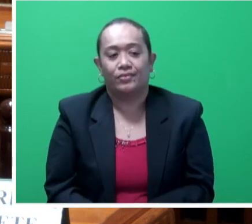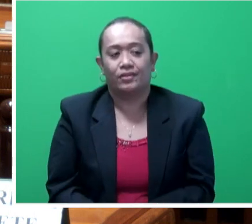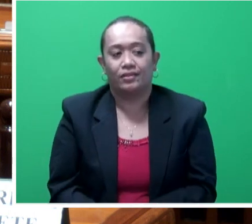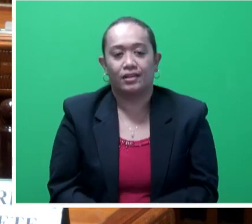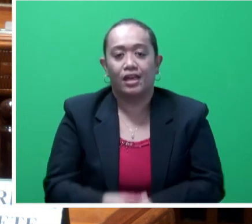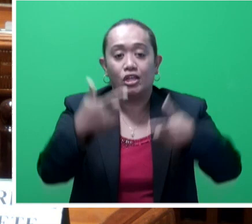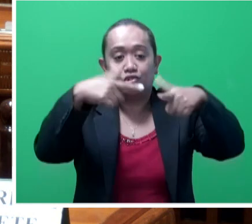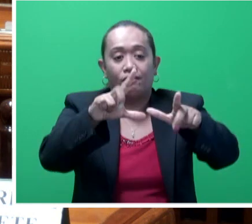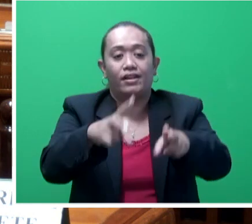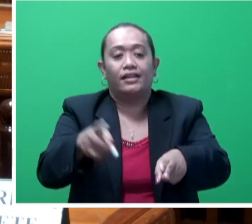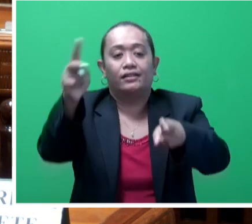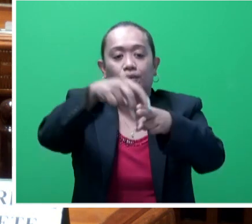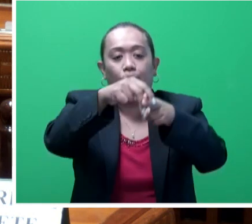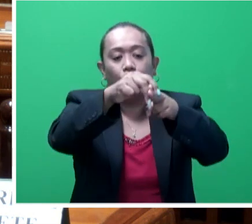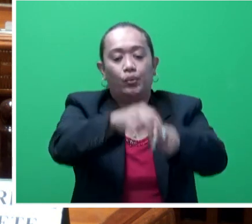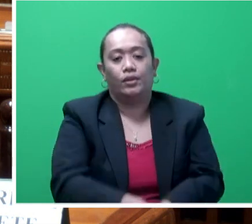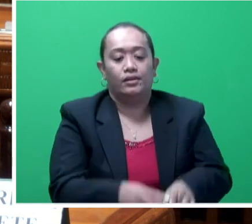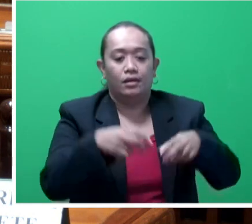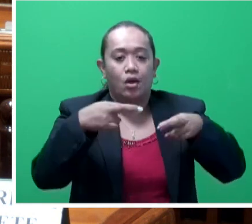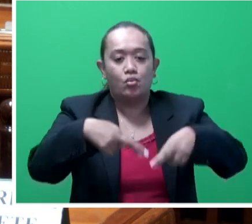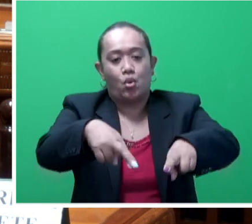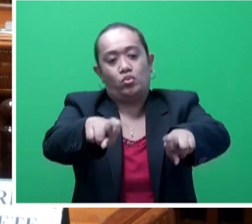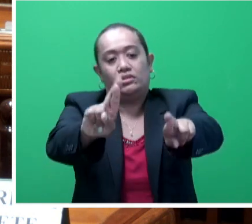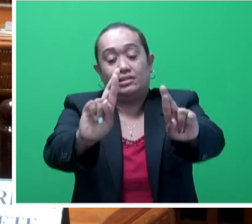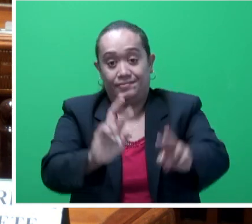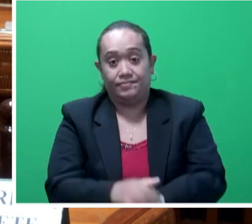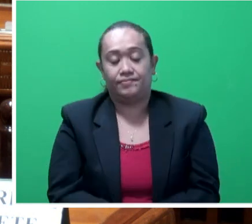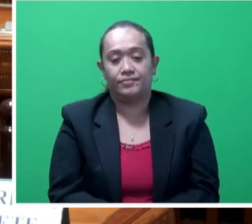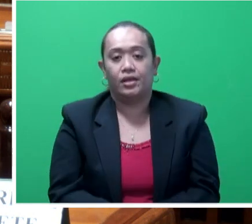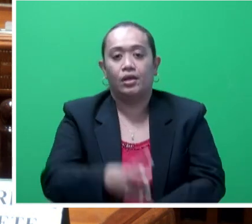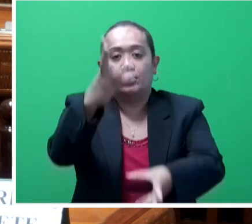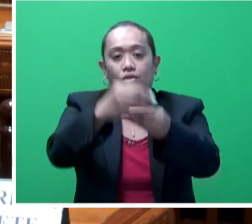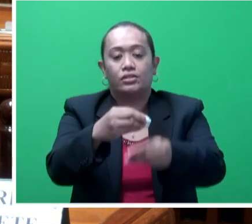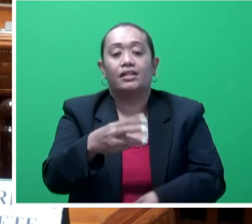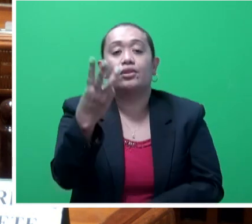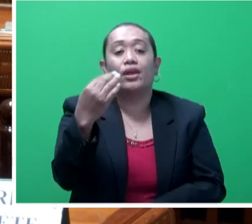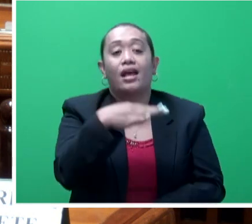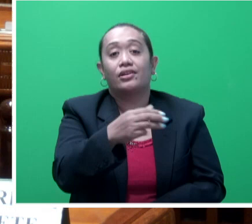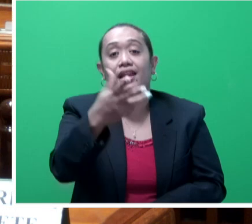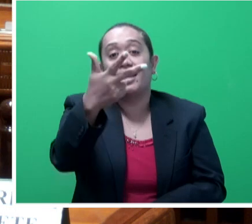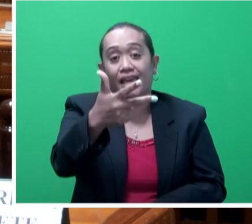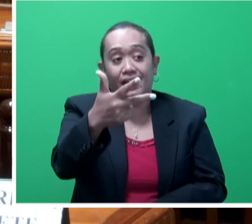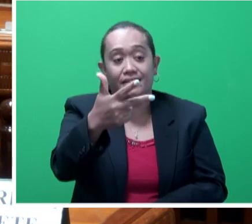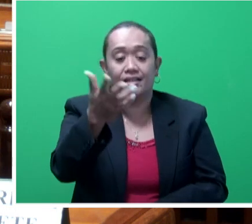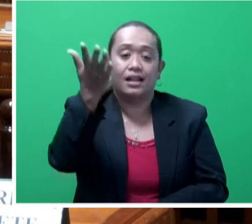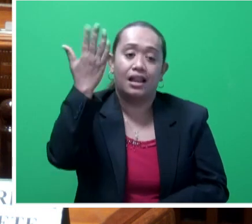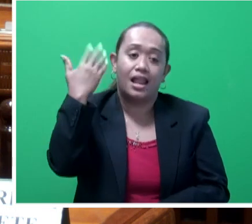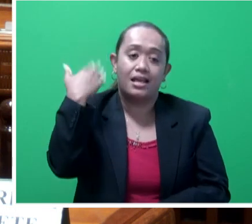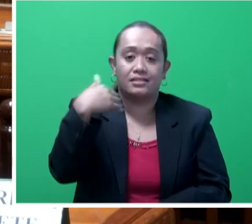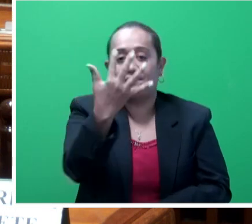traveling by the roadside, Mr. Speaker, sir. So 308 in the last 5